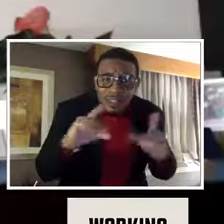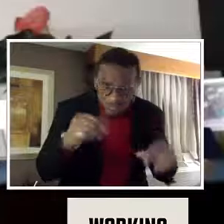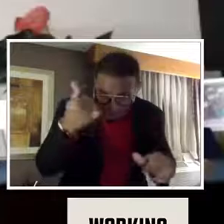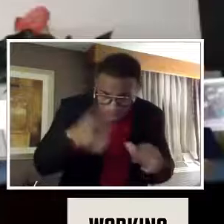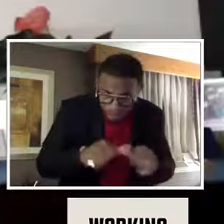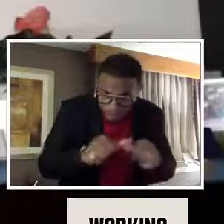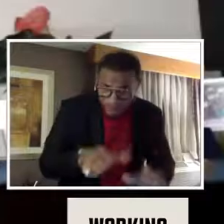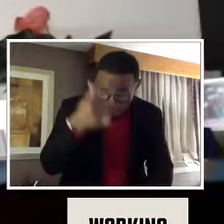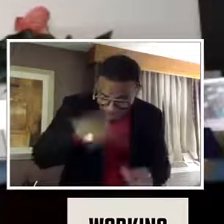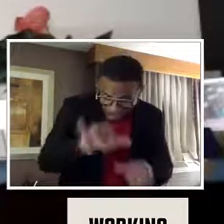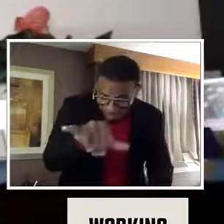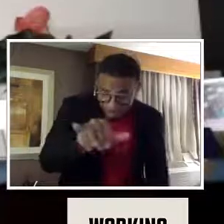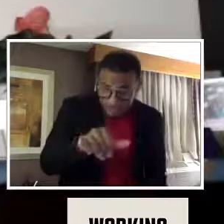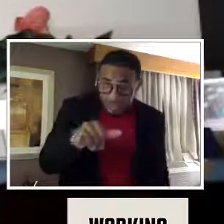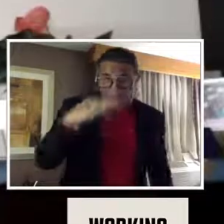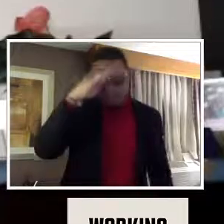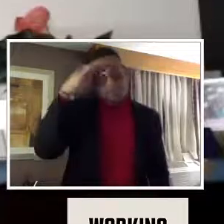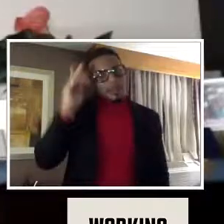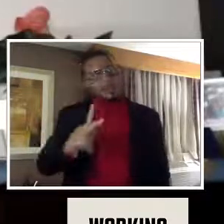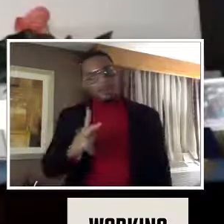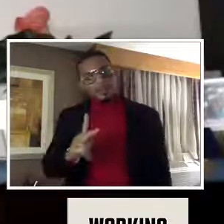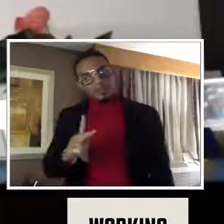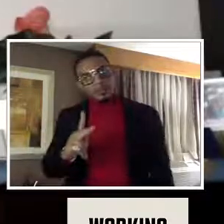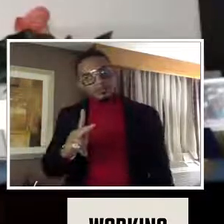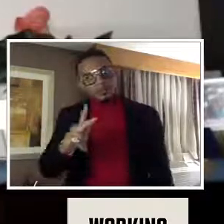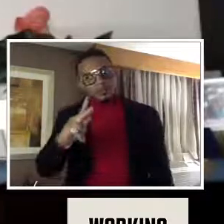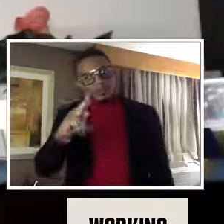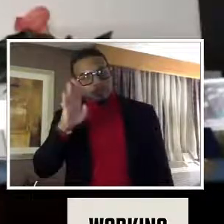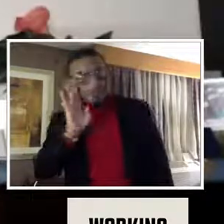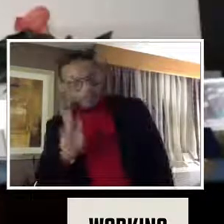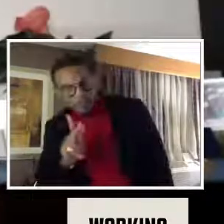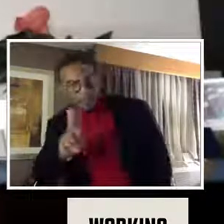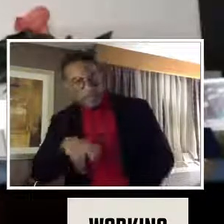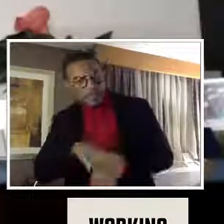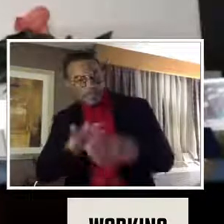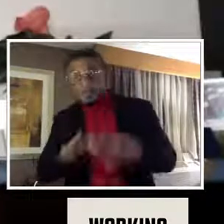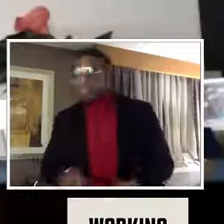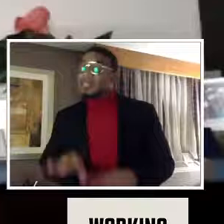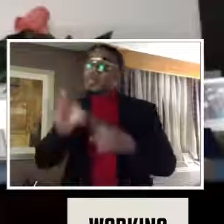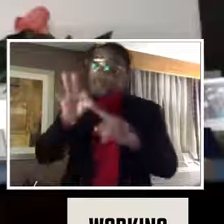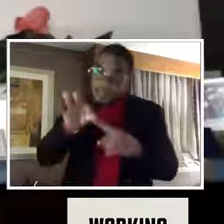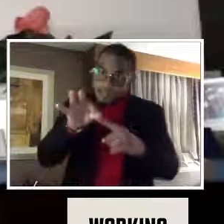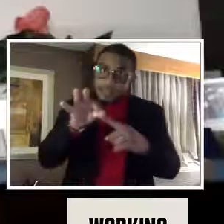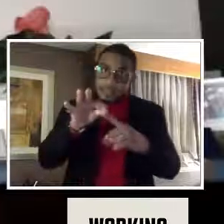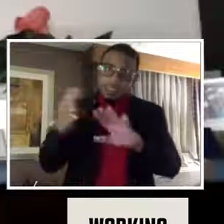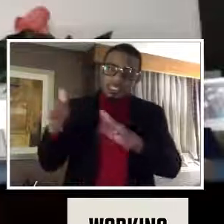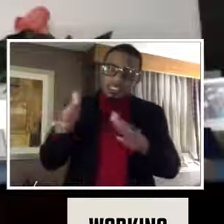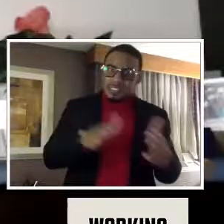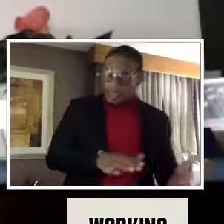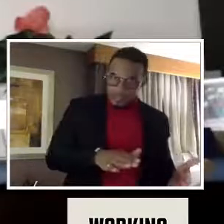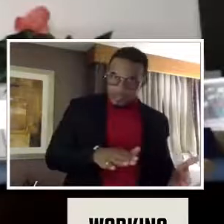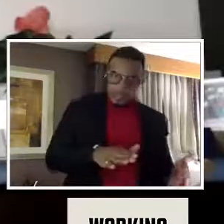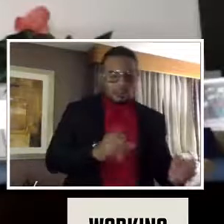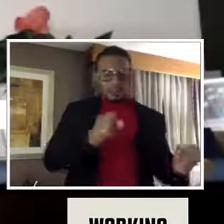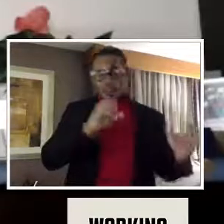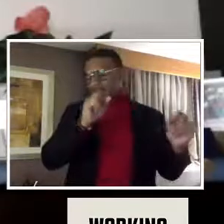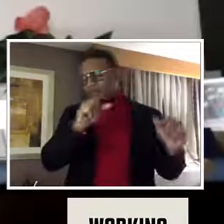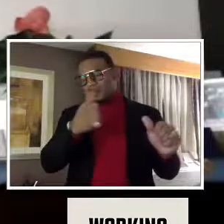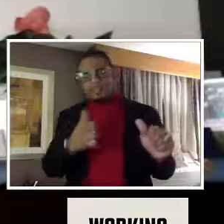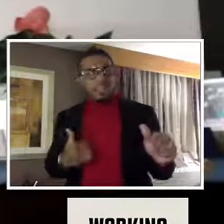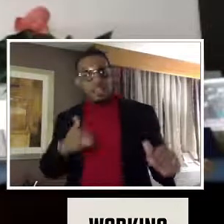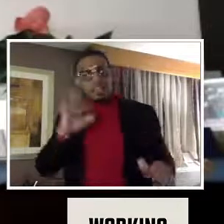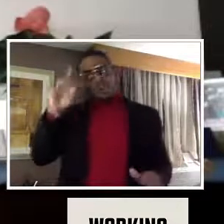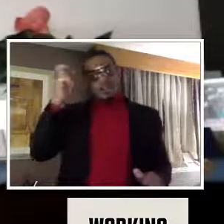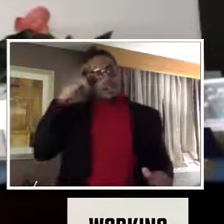that? And Black folks, Latinx folks, and Native communities especially were dying at much higher rates. Our federal